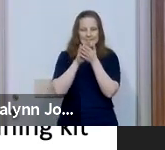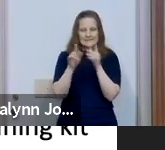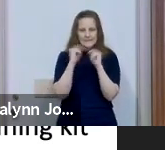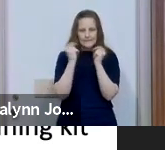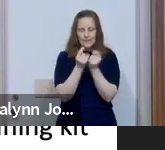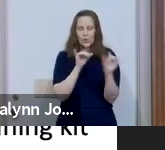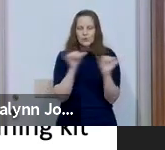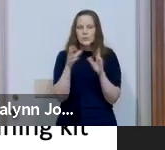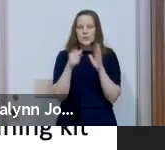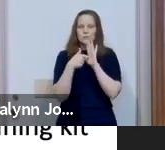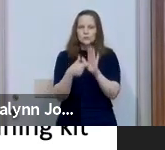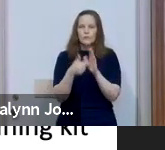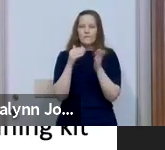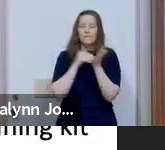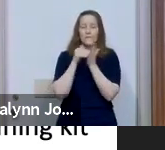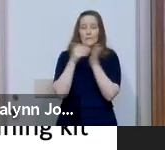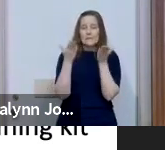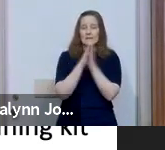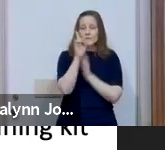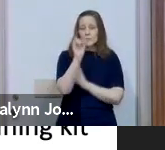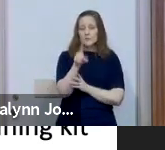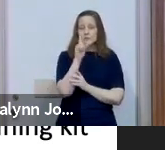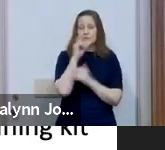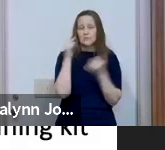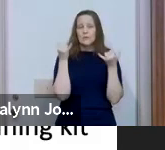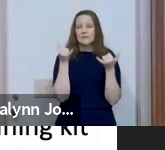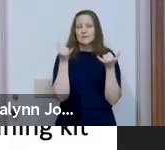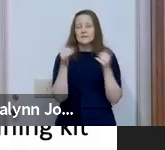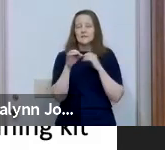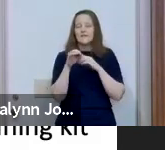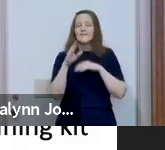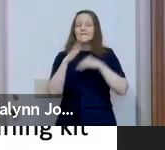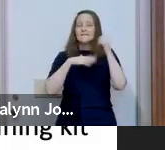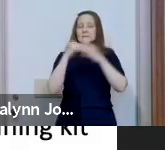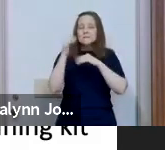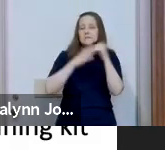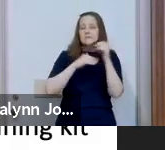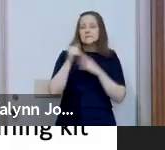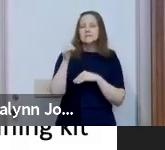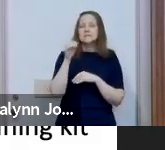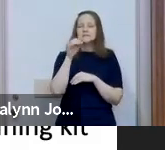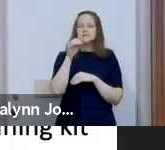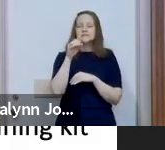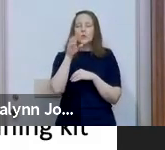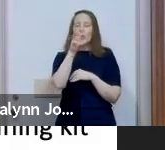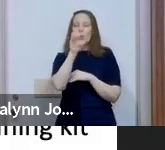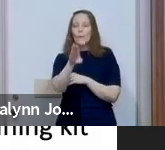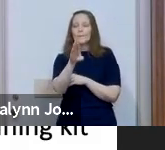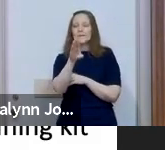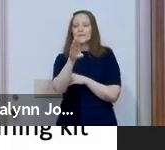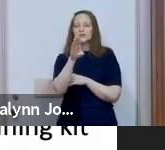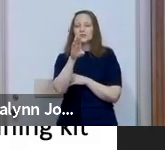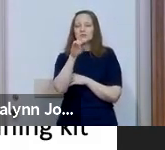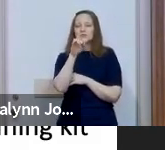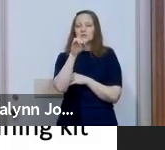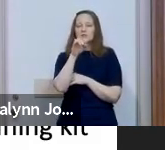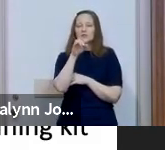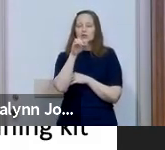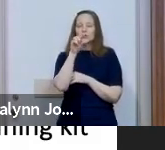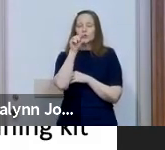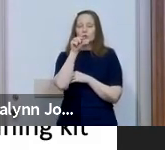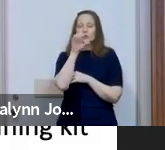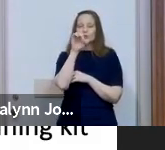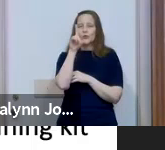point out, there's some frequently asked questions for facilities. You'll go to our UNT facilities webpage, and all you got to remember is Google